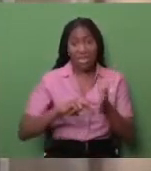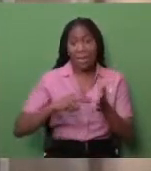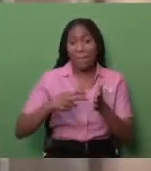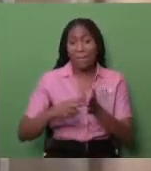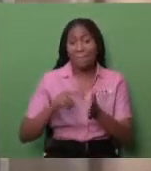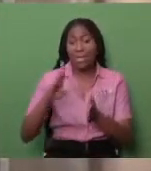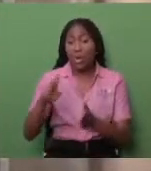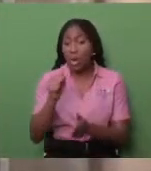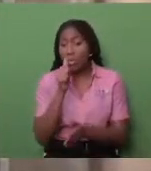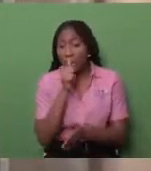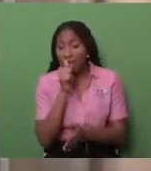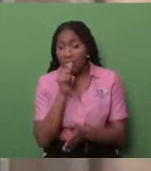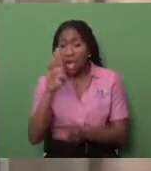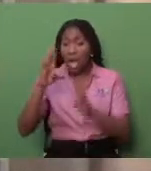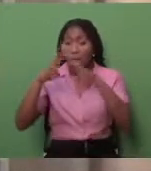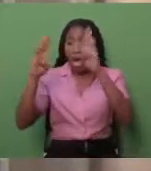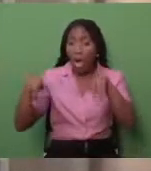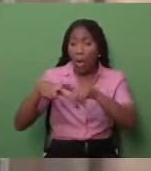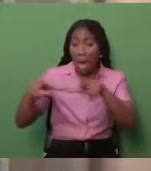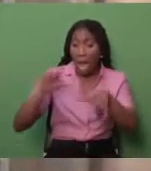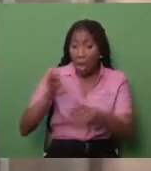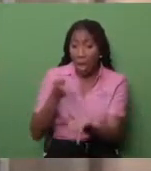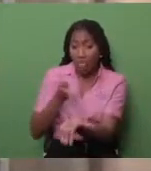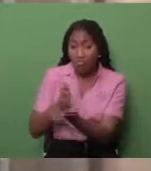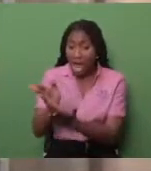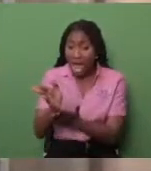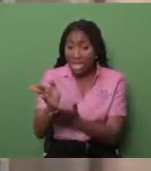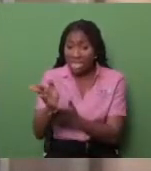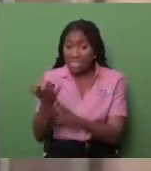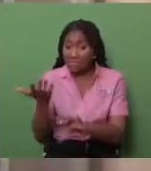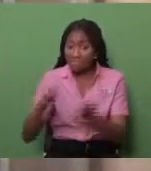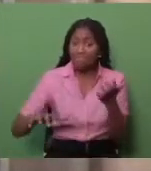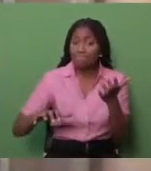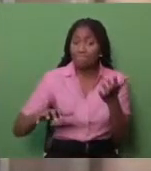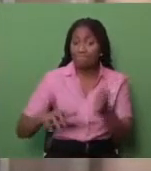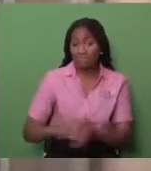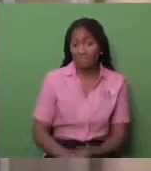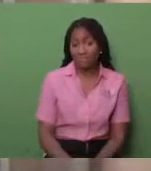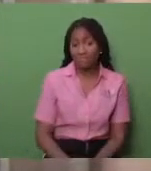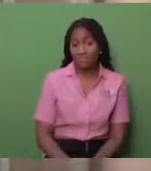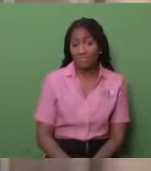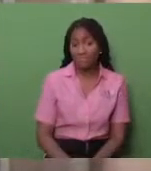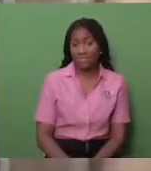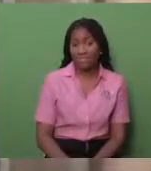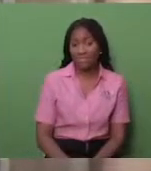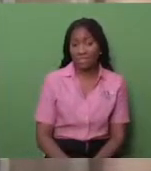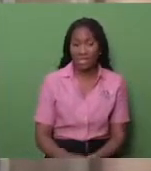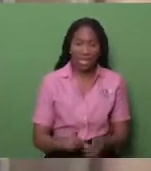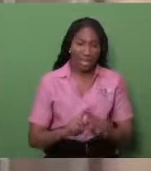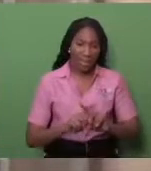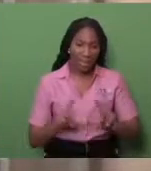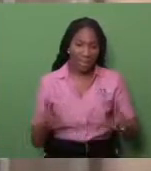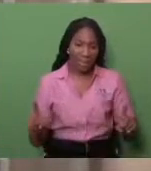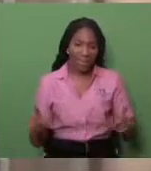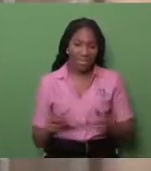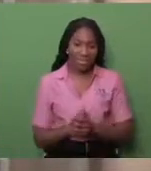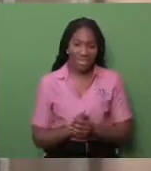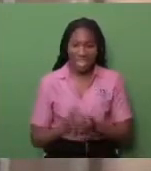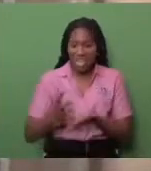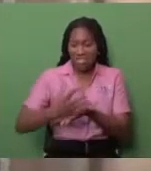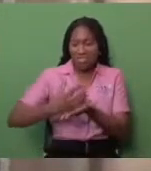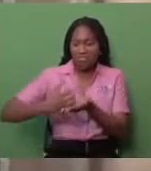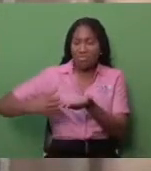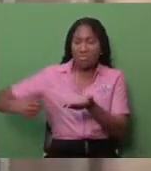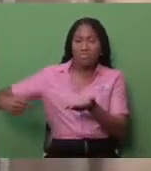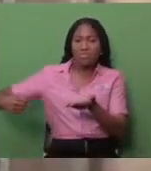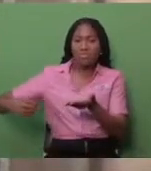rights protected by sections 4 and 5 of the Constitution, but no special majority clause. They removed it.